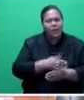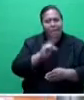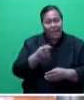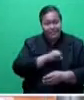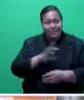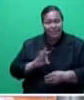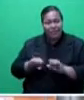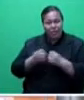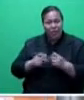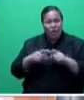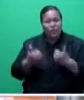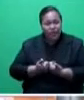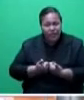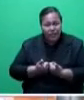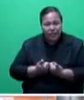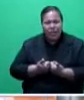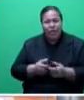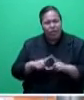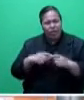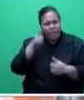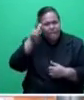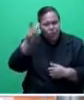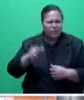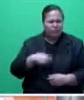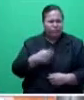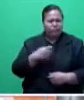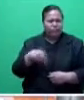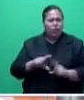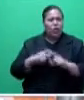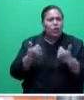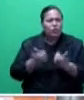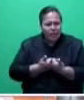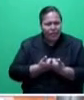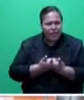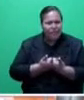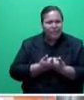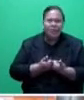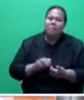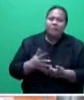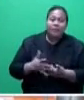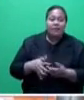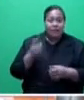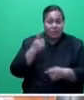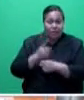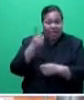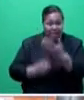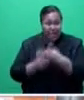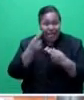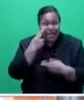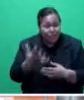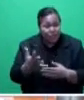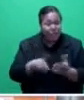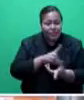contract, the contract is frustrated, or the performance of the contract is prevented by an Act of God. The lack of